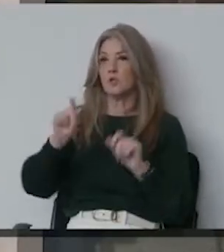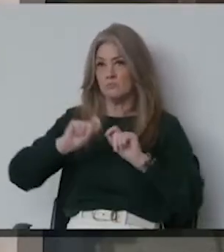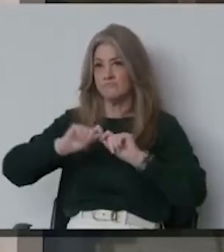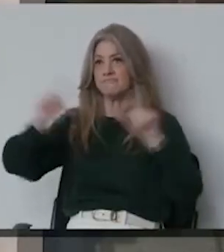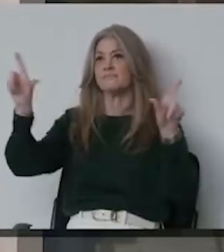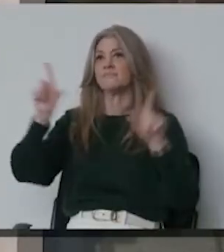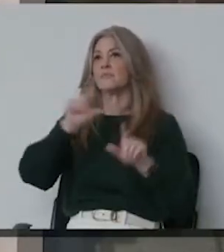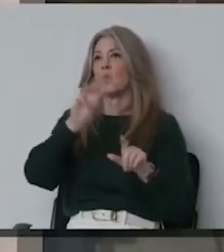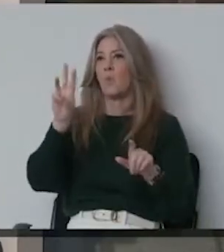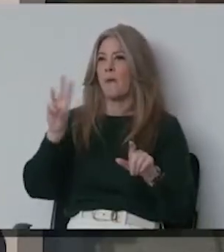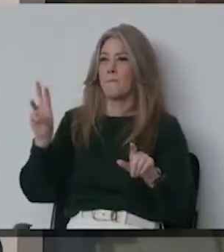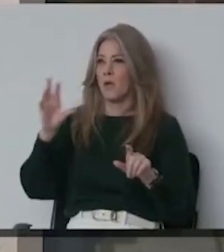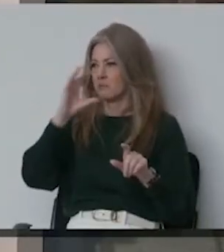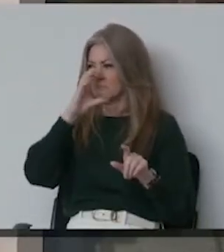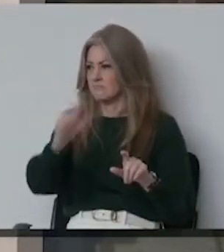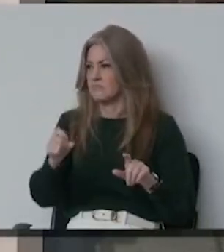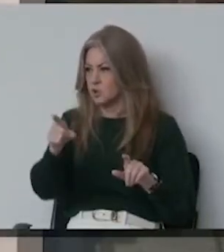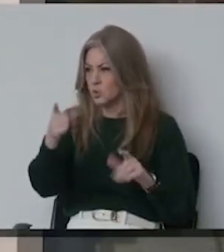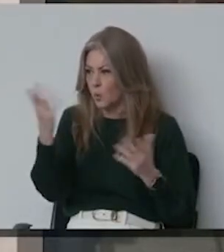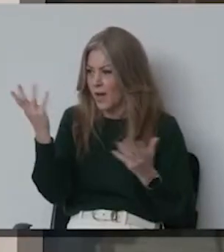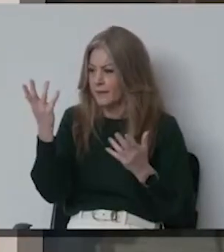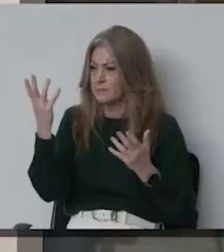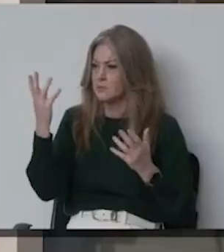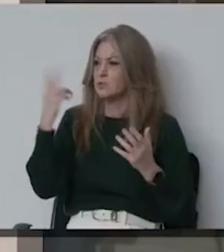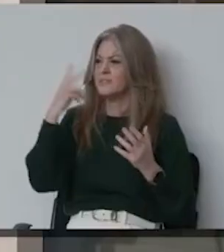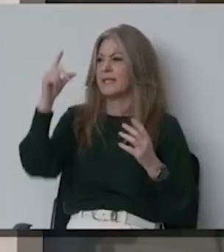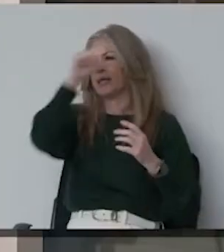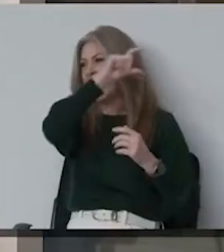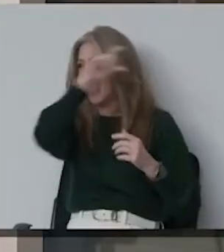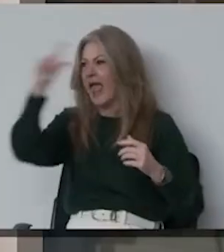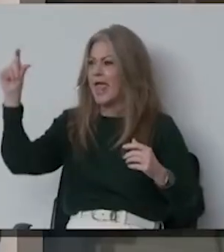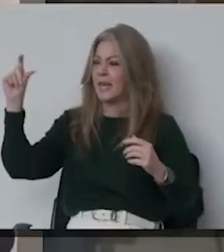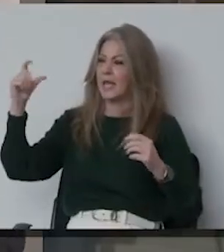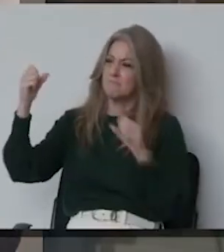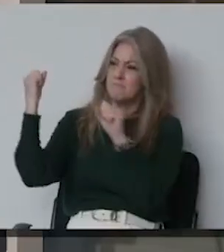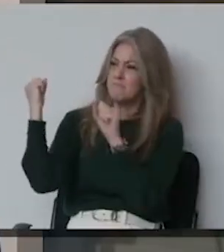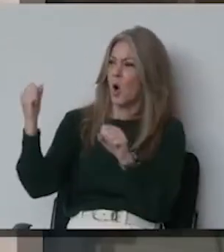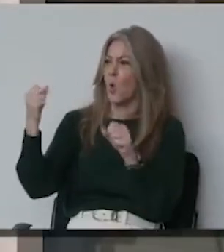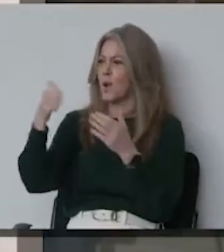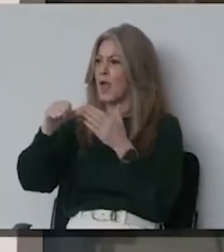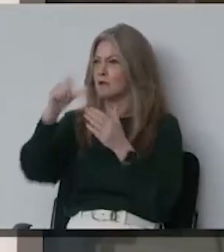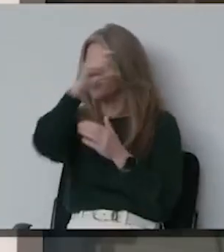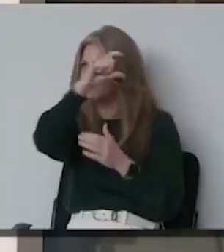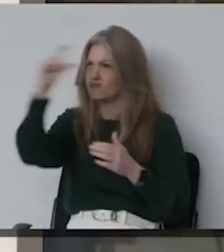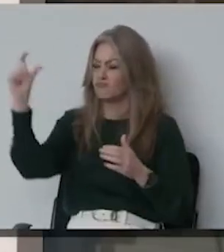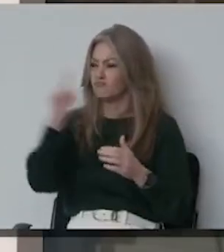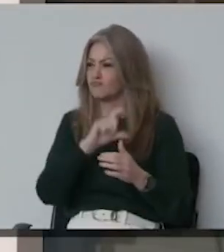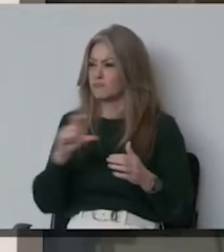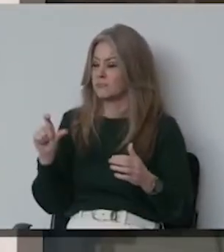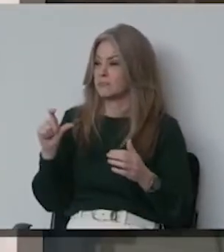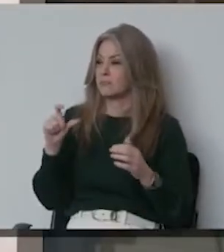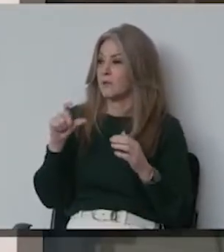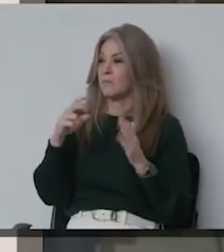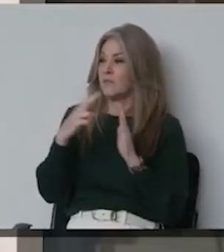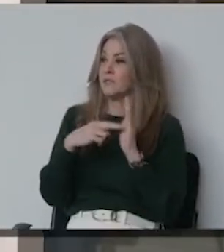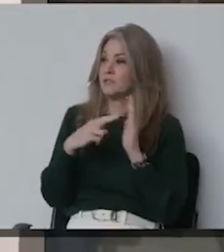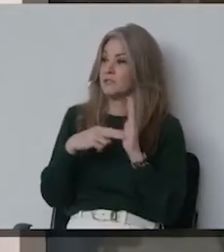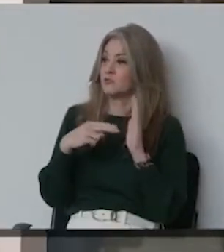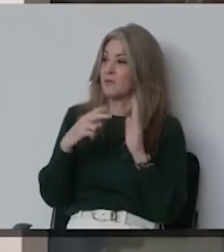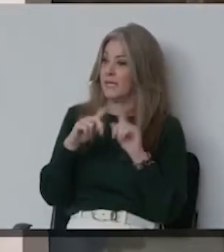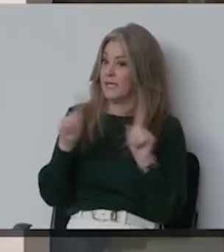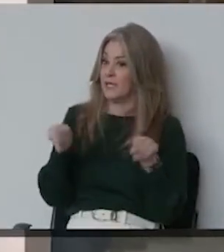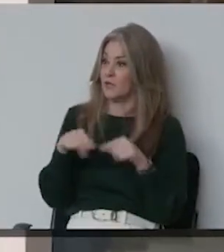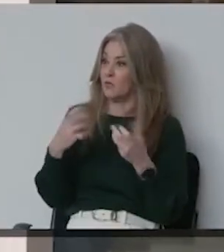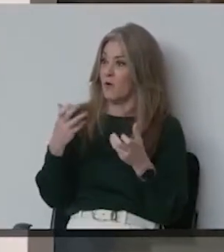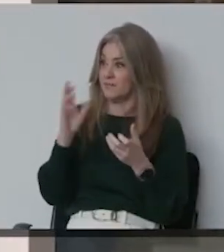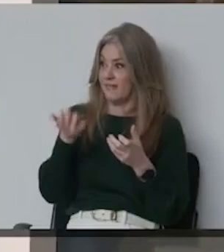are you attracted to? What do you see? You see the headings. You see the big, bold text. And so that's what a screen reader user wants too, right? They want to say, okay, give me